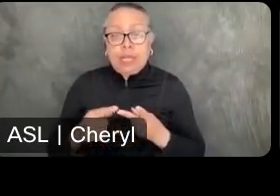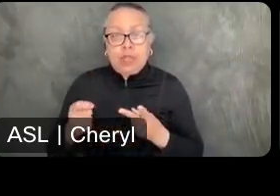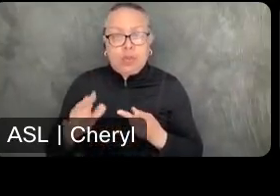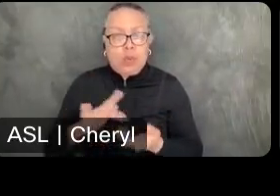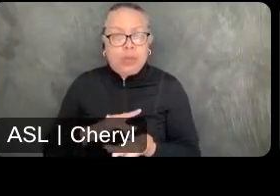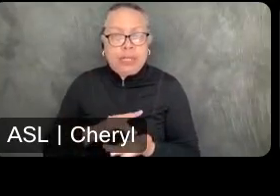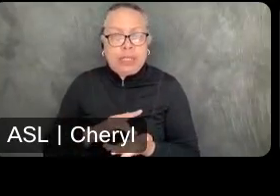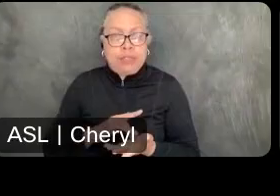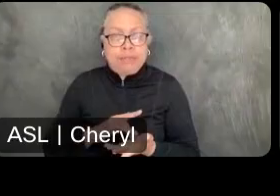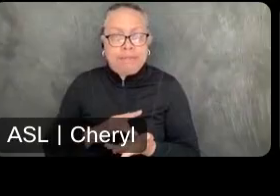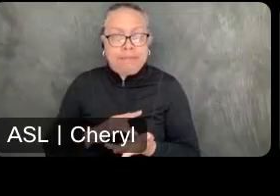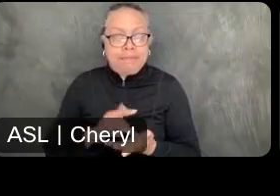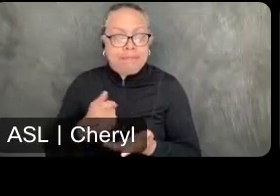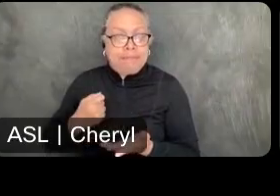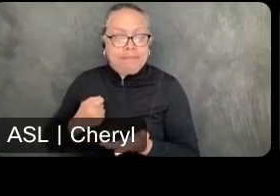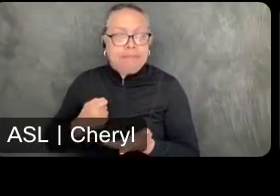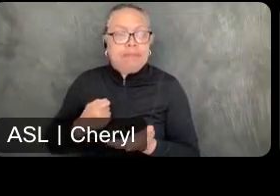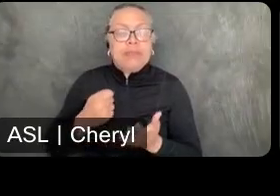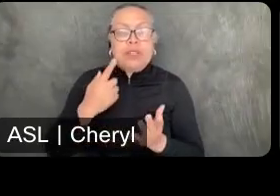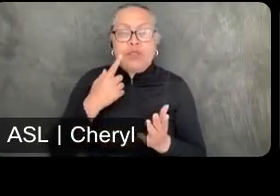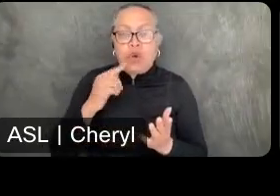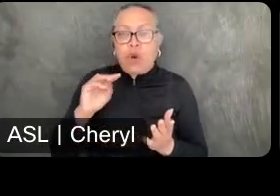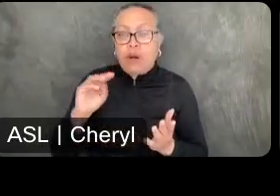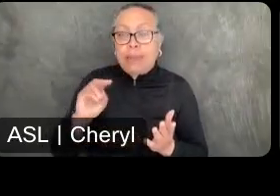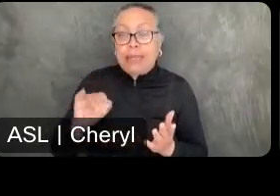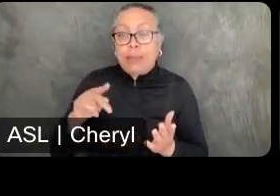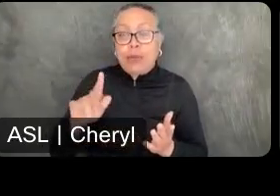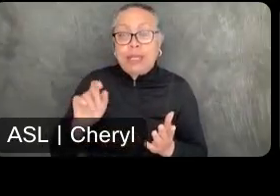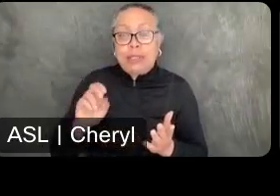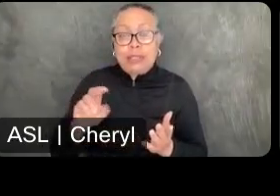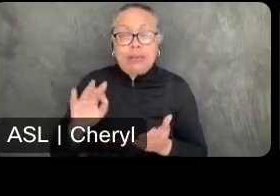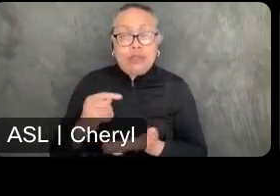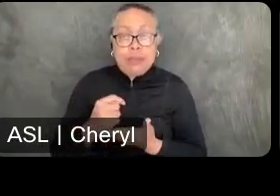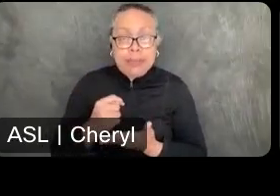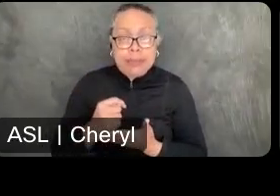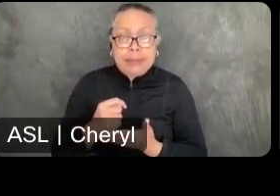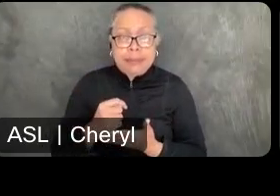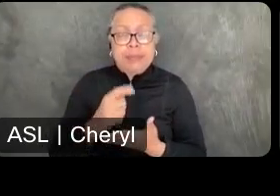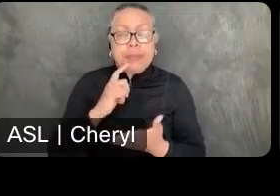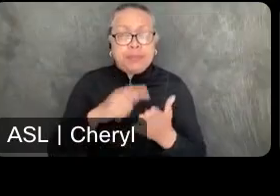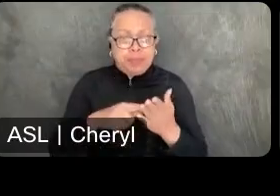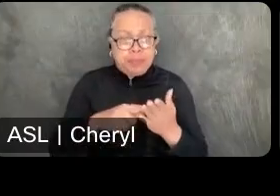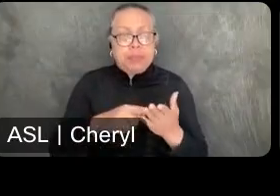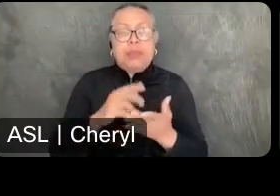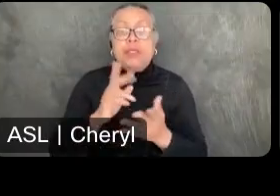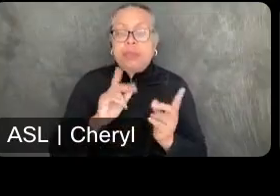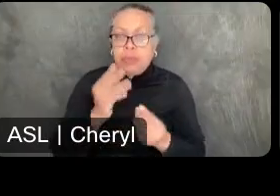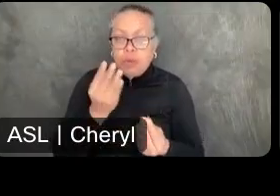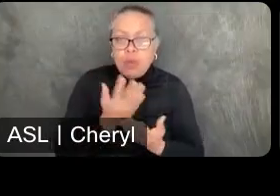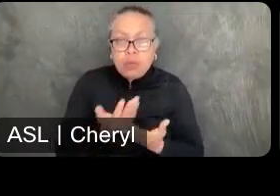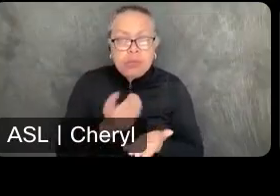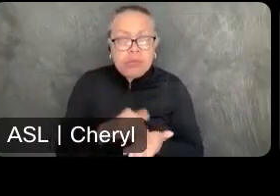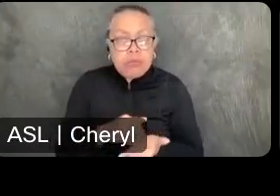medication. So, under manipulation of treatment, we found that people were sharing with us time and time